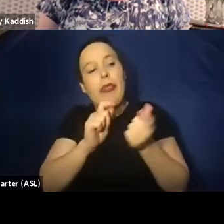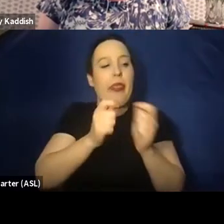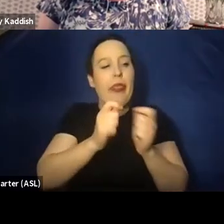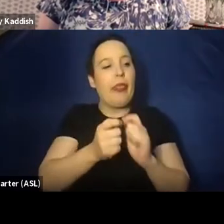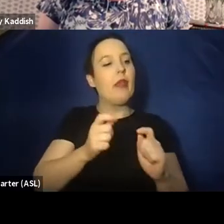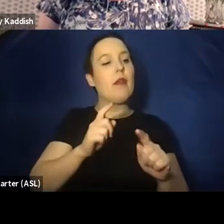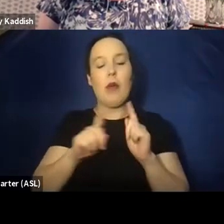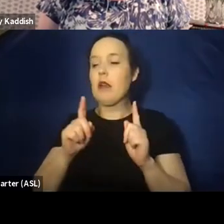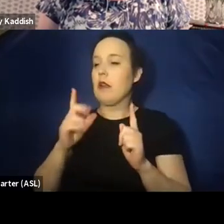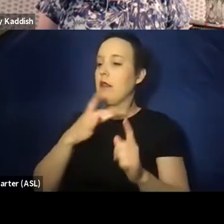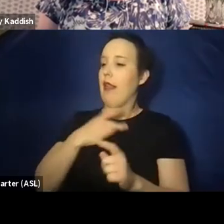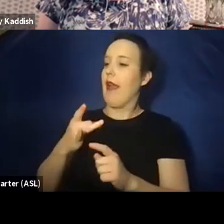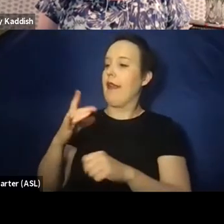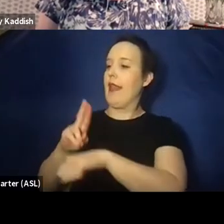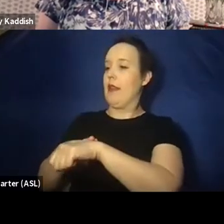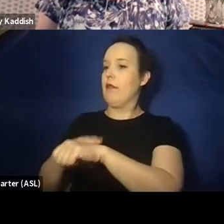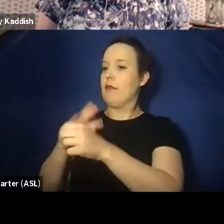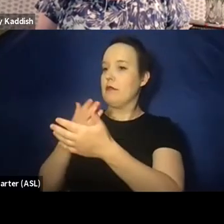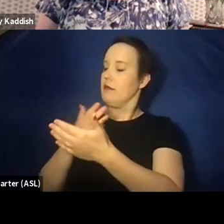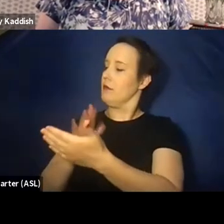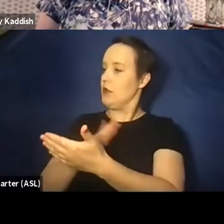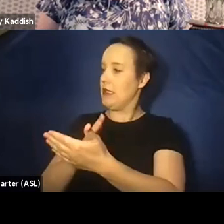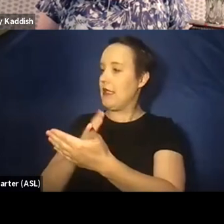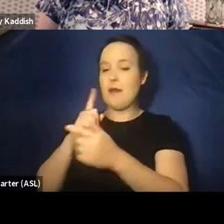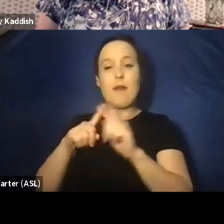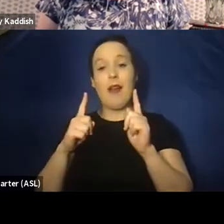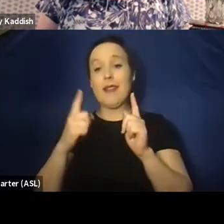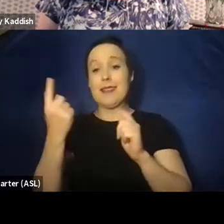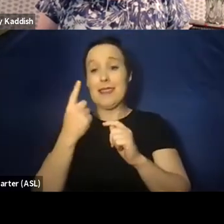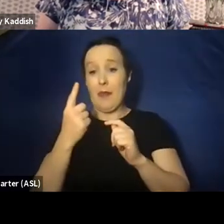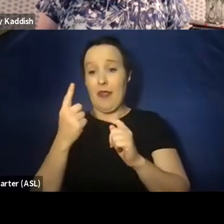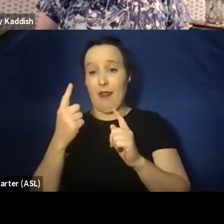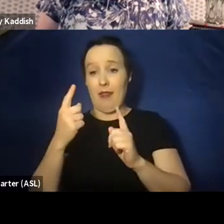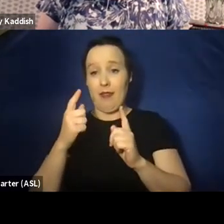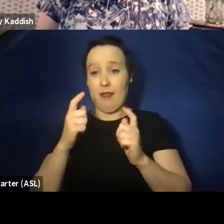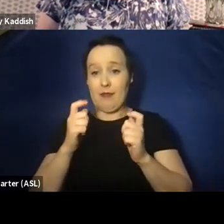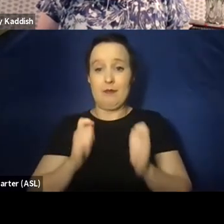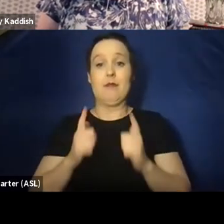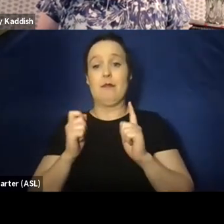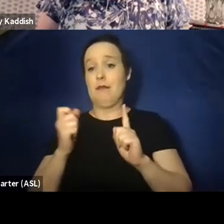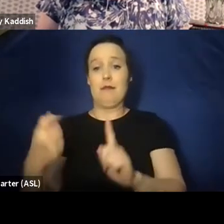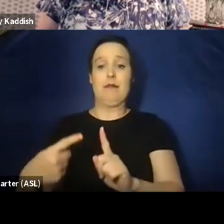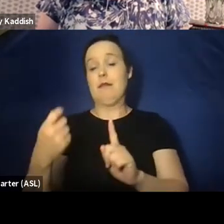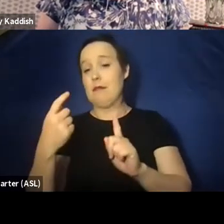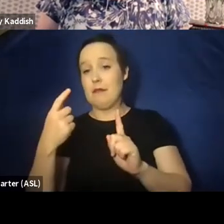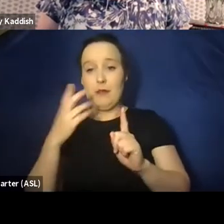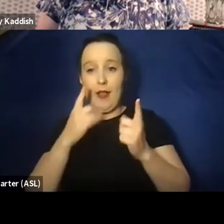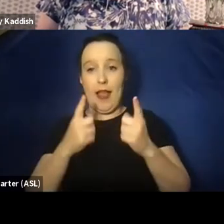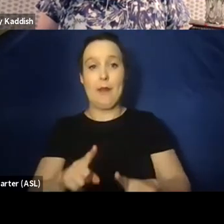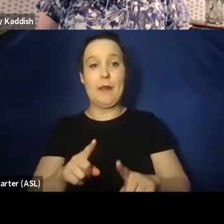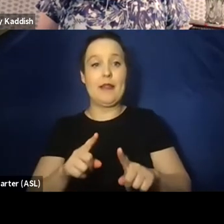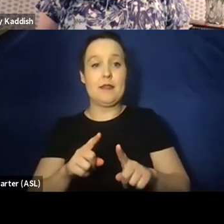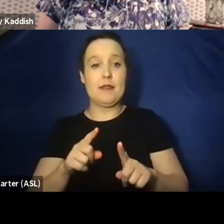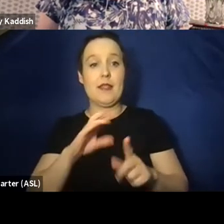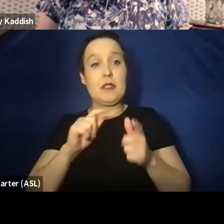is always at play, meaning something inevitable, which is pulse, and something very morphable against it, which might